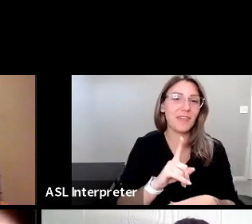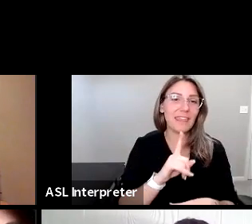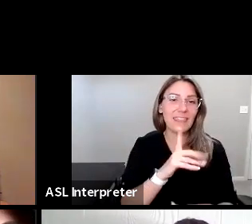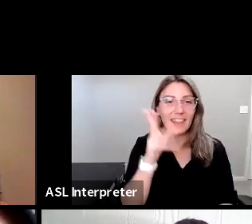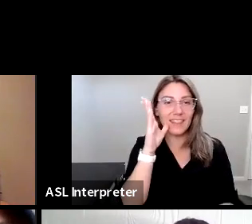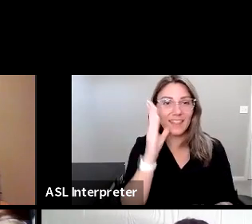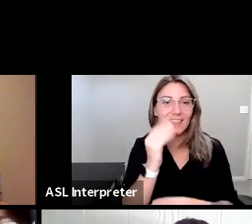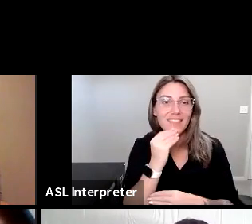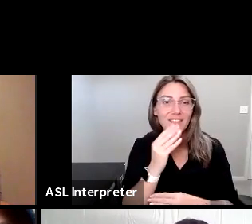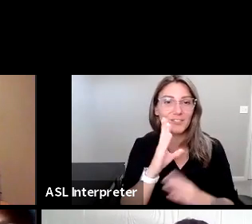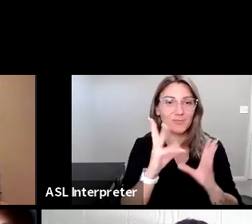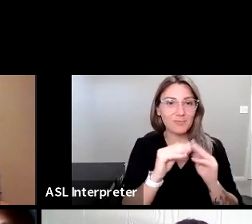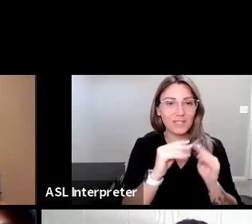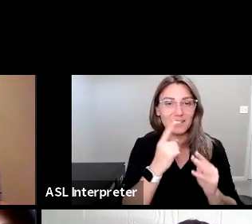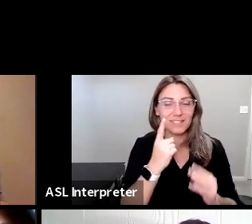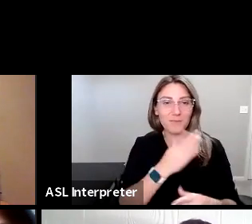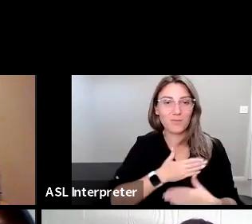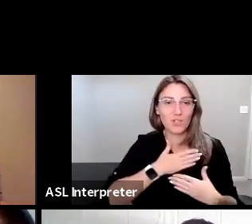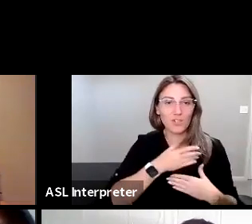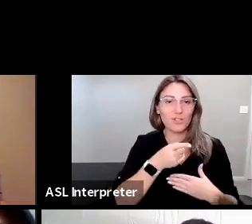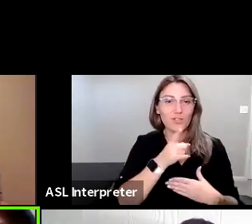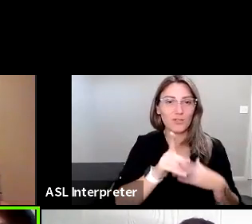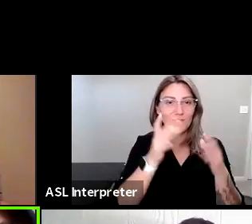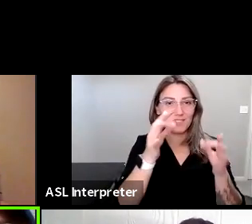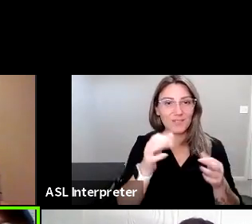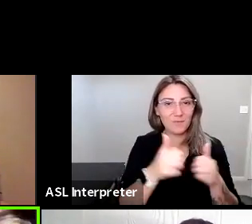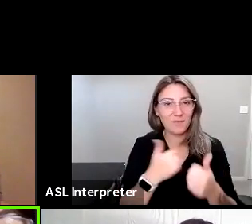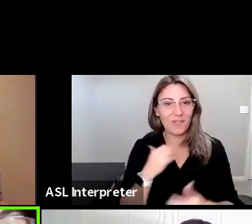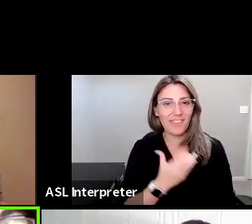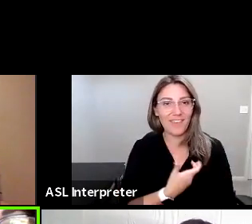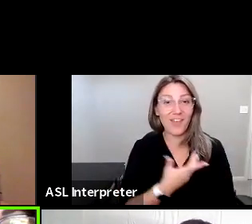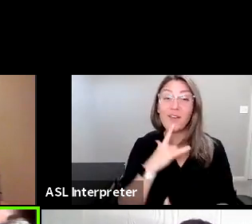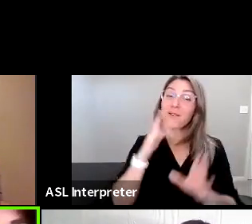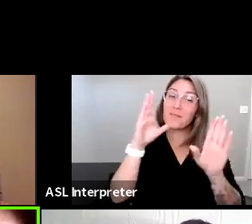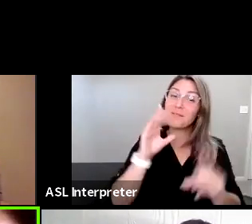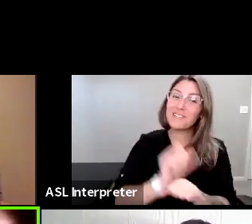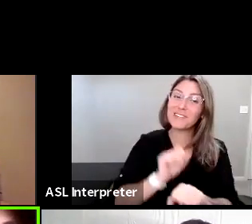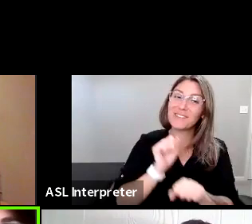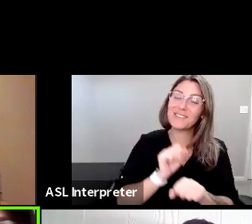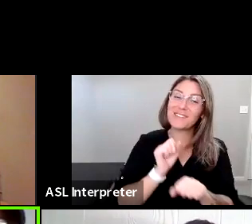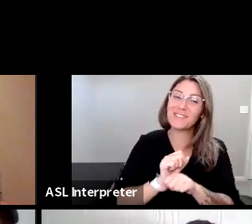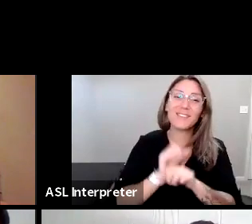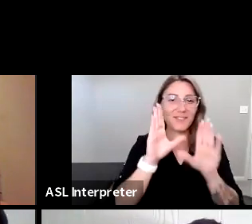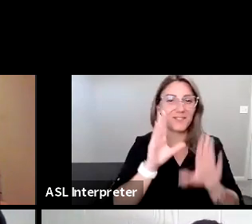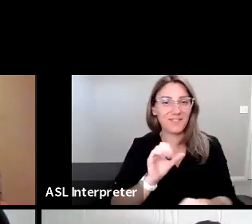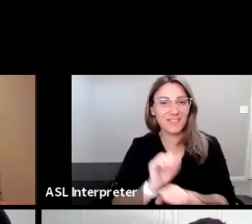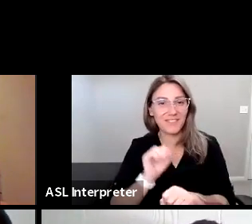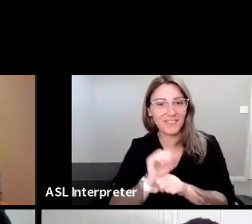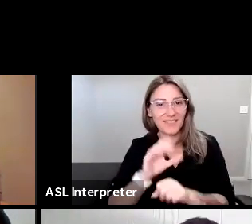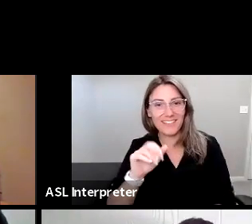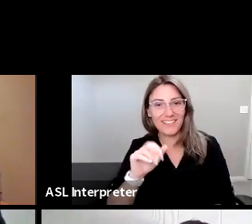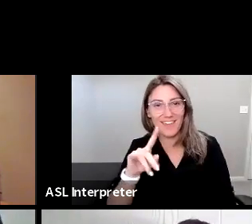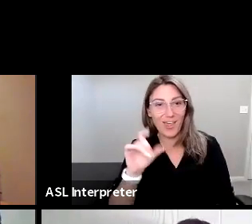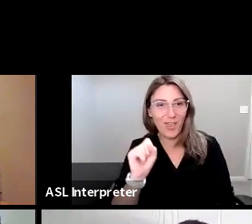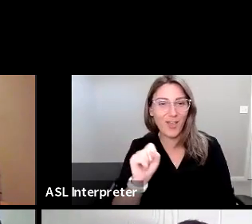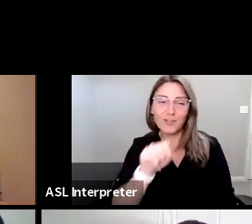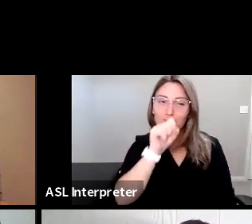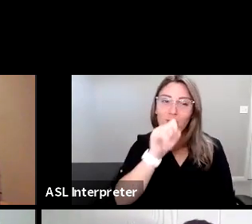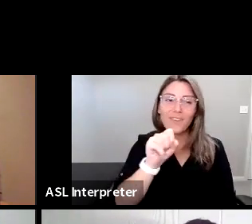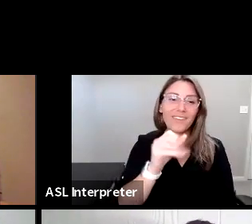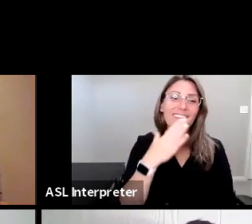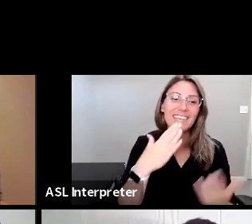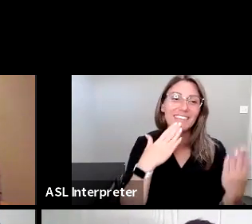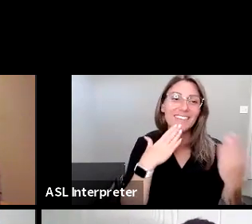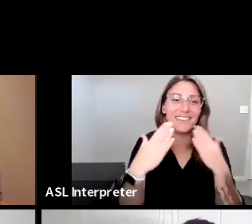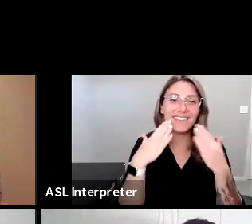choosing ours. Sound like Great an airline, job. but yeah. Great job, Good job. Carlos. Yeah, Thank Great you, job, Olivette. Carlos. all of you. Thank you very much.